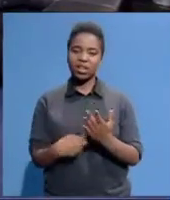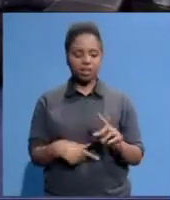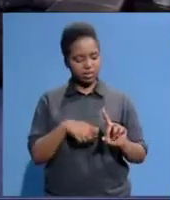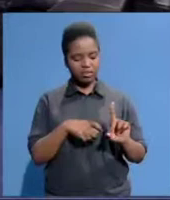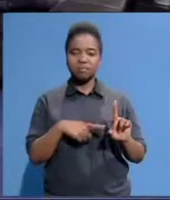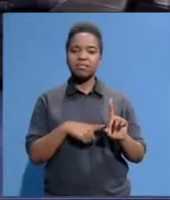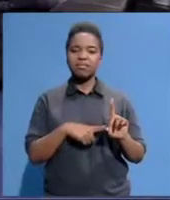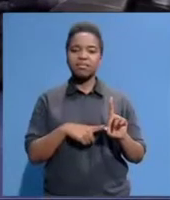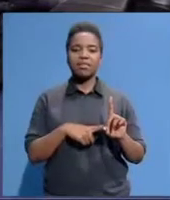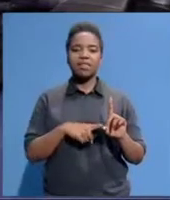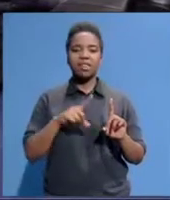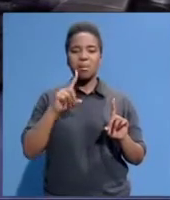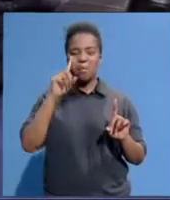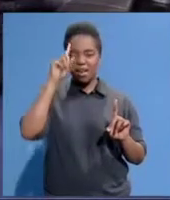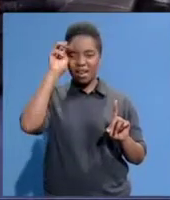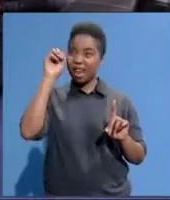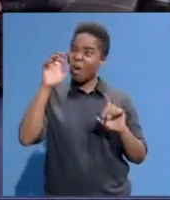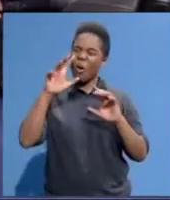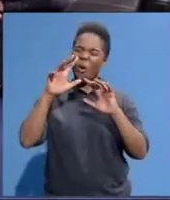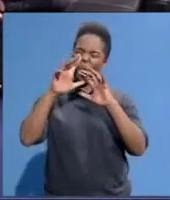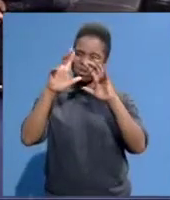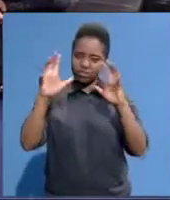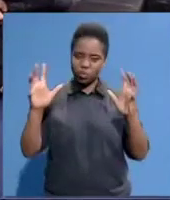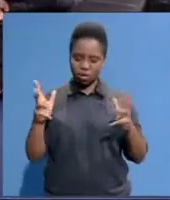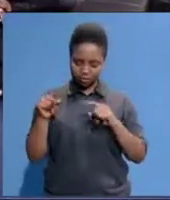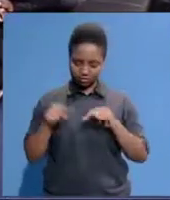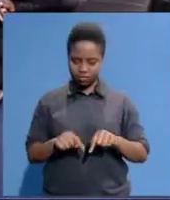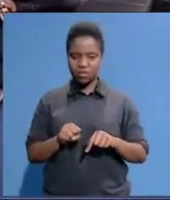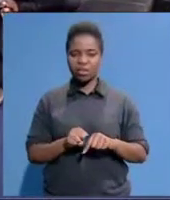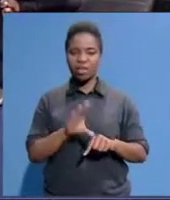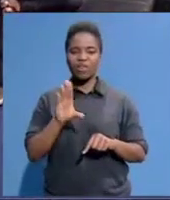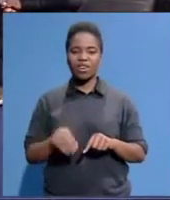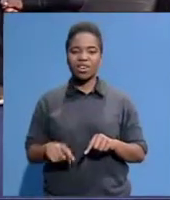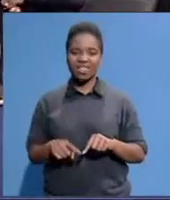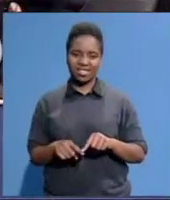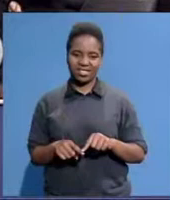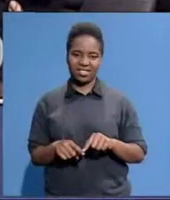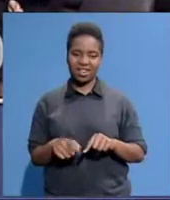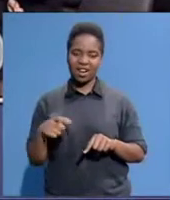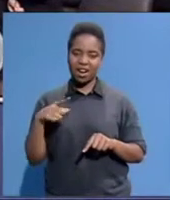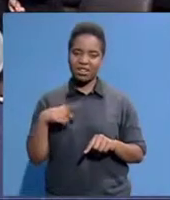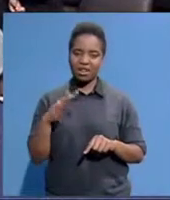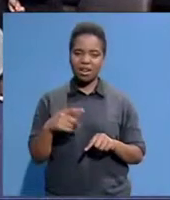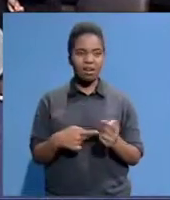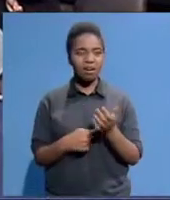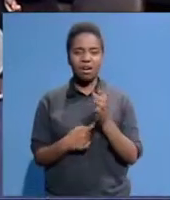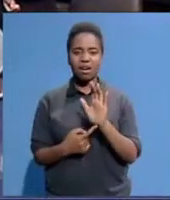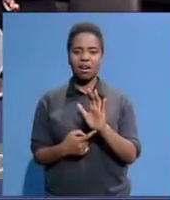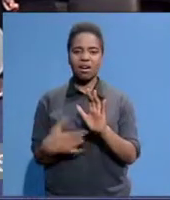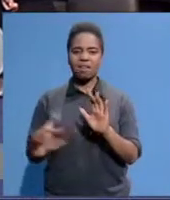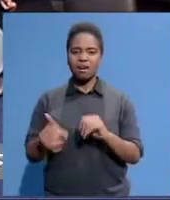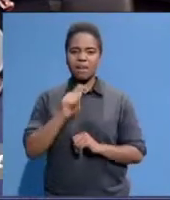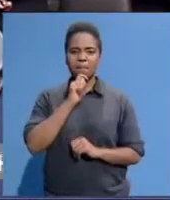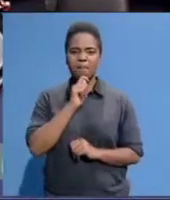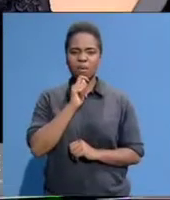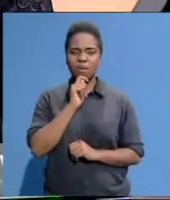You know, he's brought the world to South Africa, and what he said to them is, you think you know me, you have no idea. Looking at the visuals with Uvuyo Mvogo, broadcasting